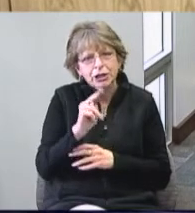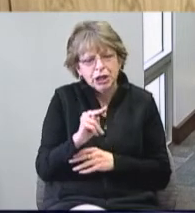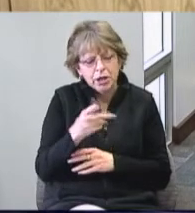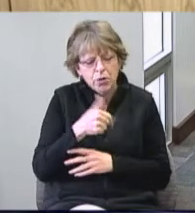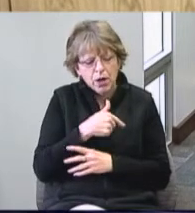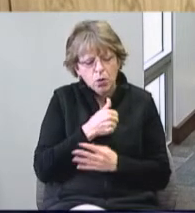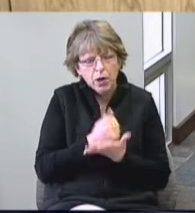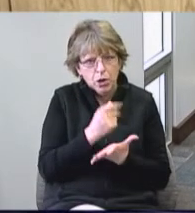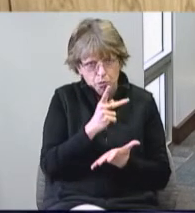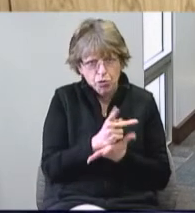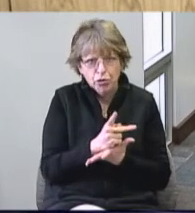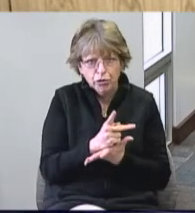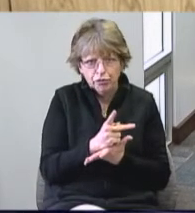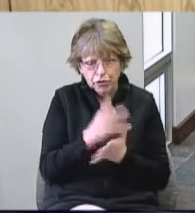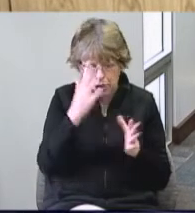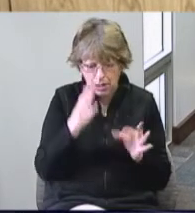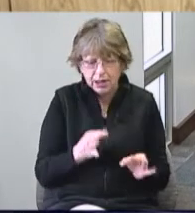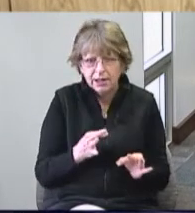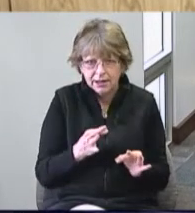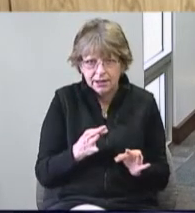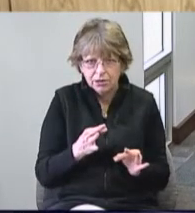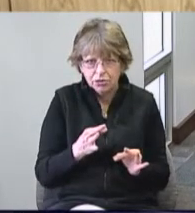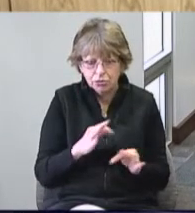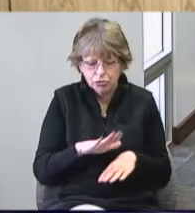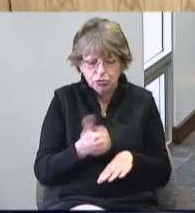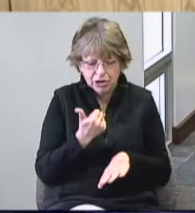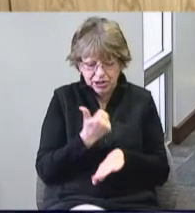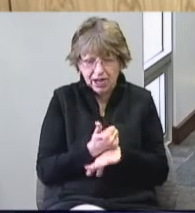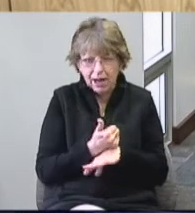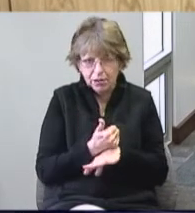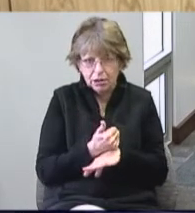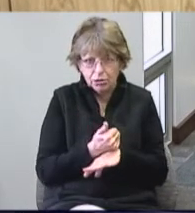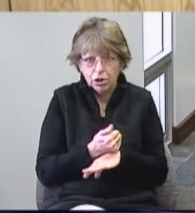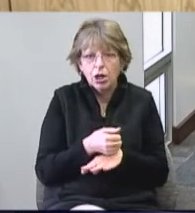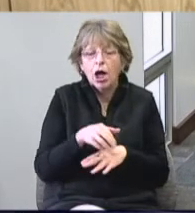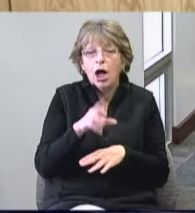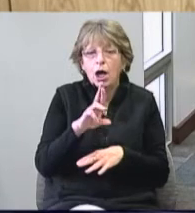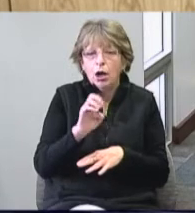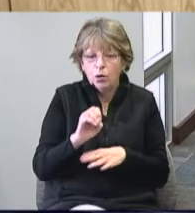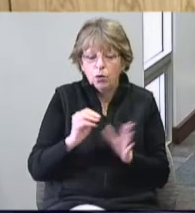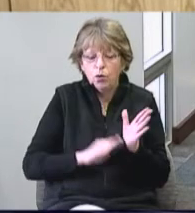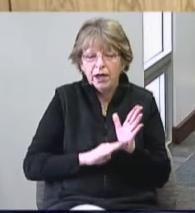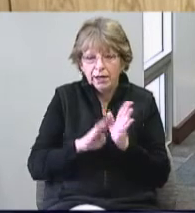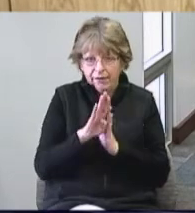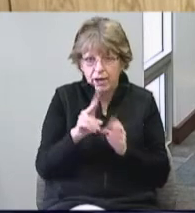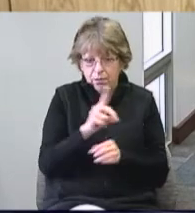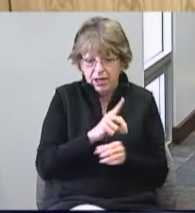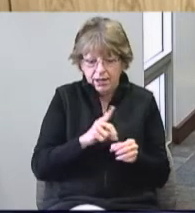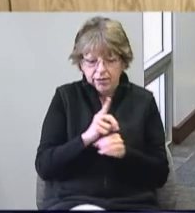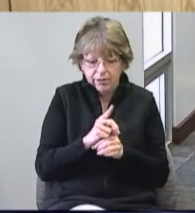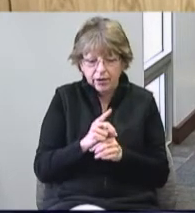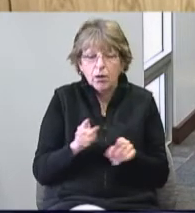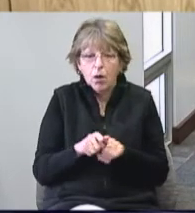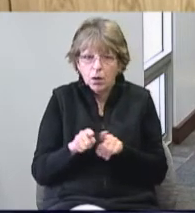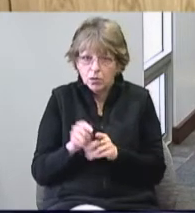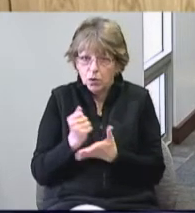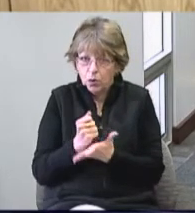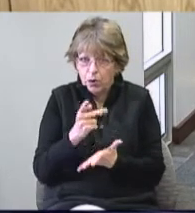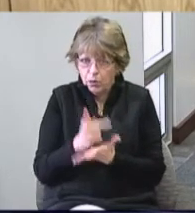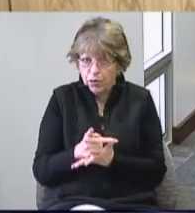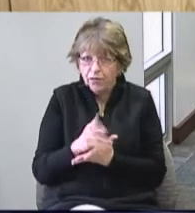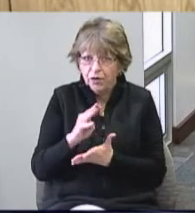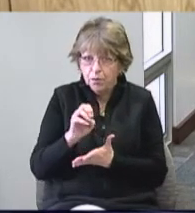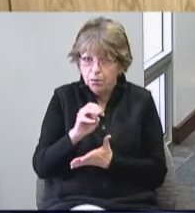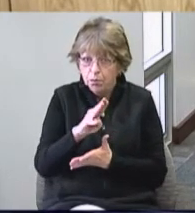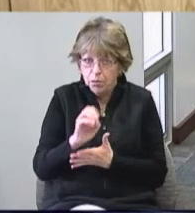that established the mall redevelopment district. We also approved, you also approved a resolution approving the memorandum